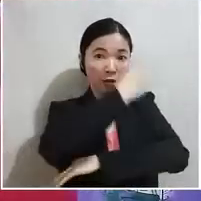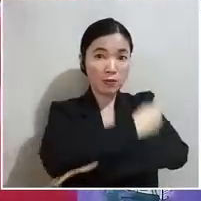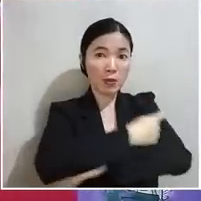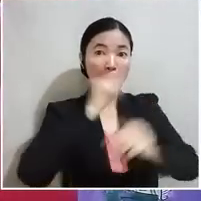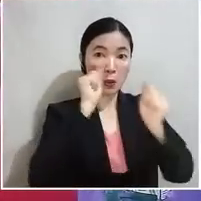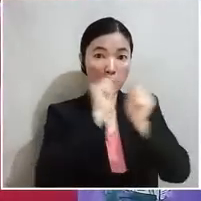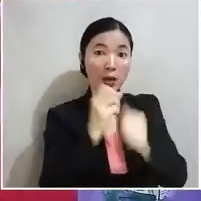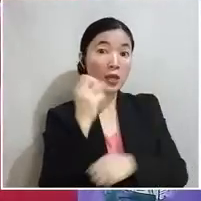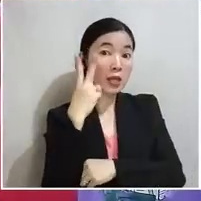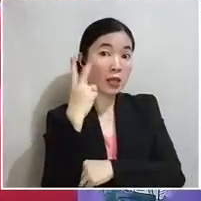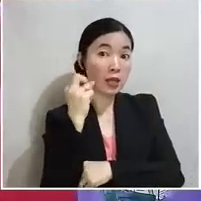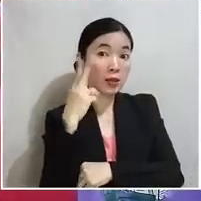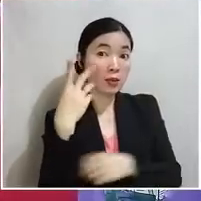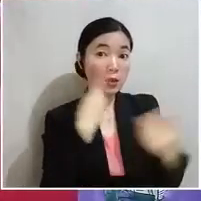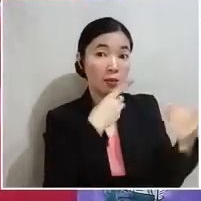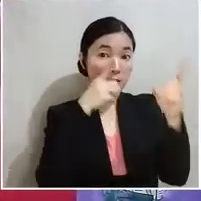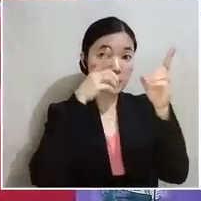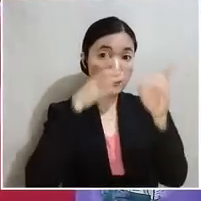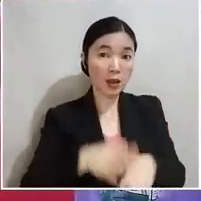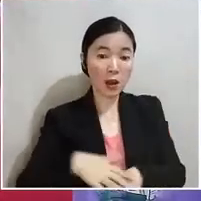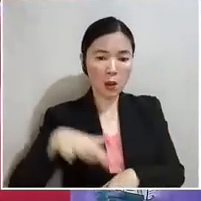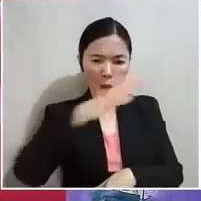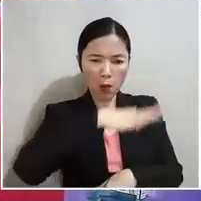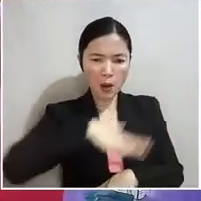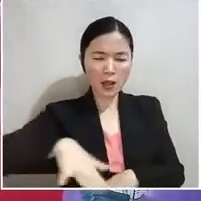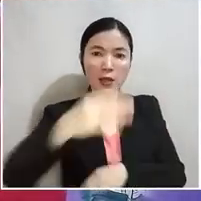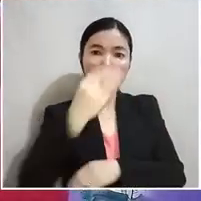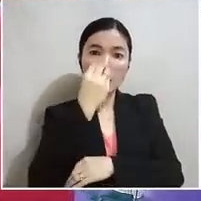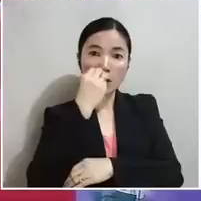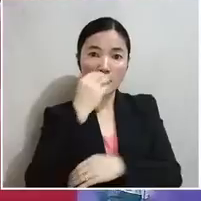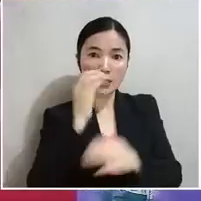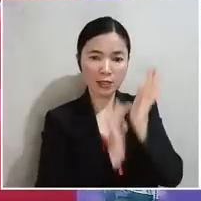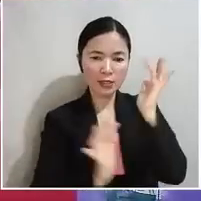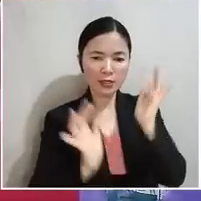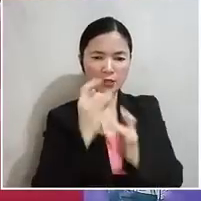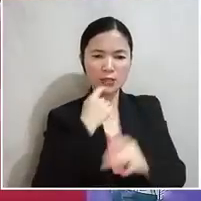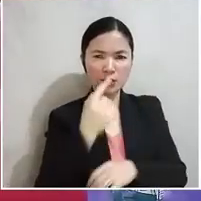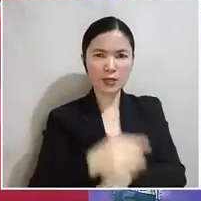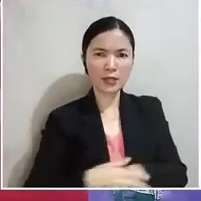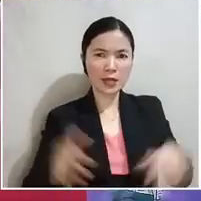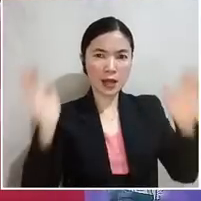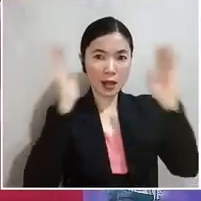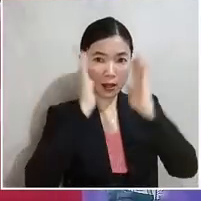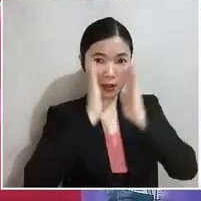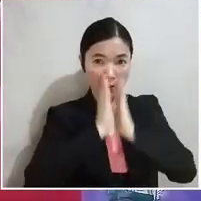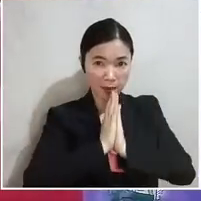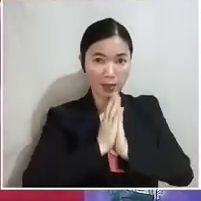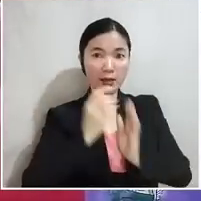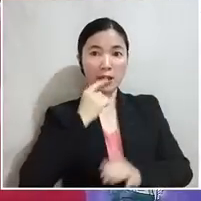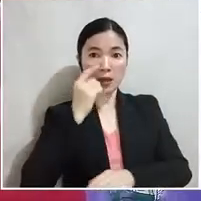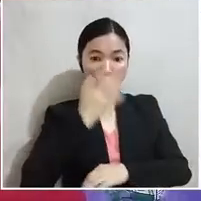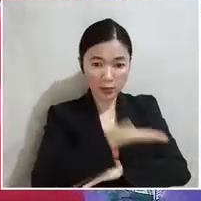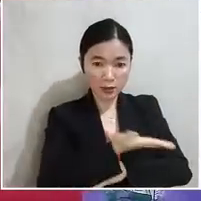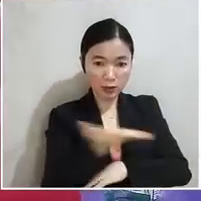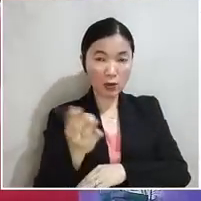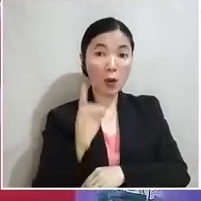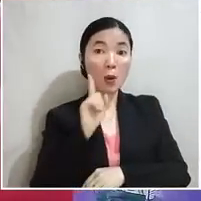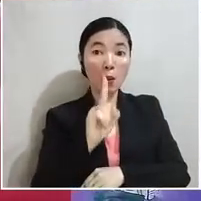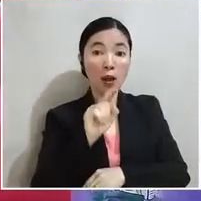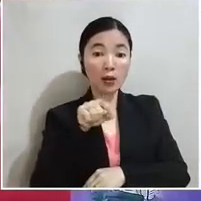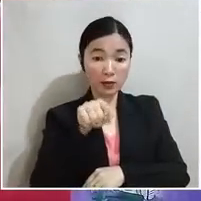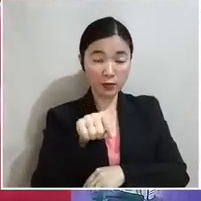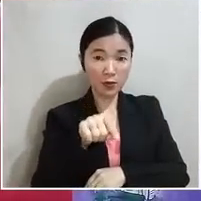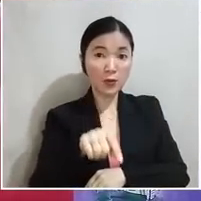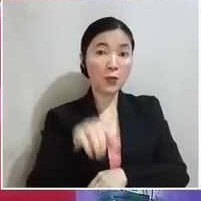and while they were eating, he said, "Amen, I say to you, one of you will betray